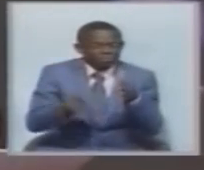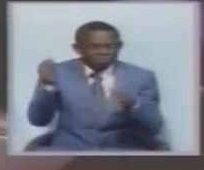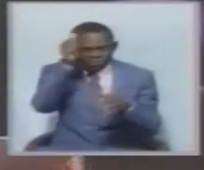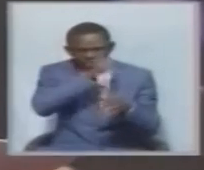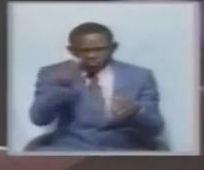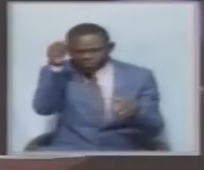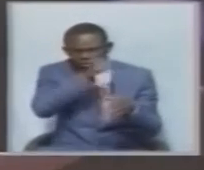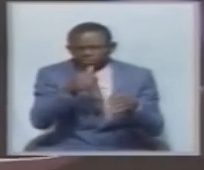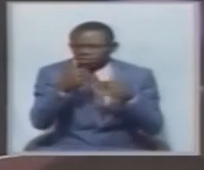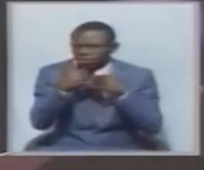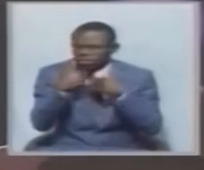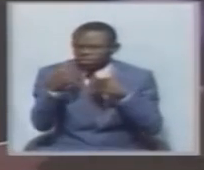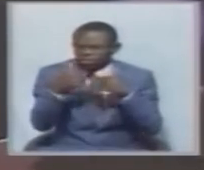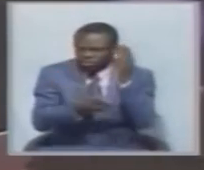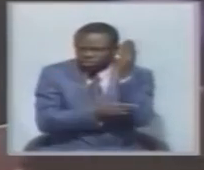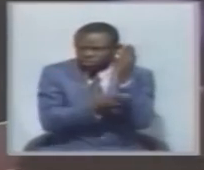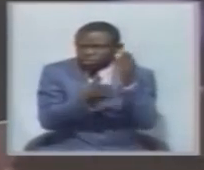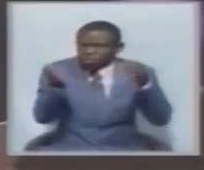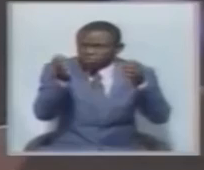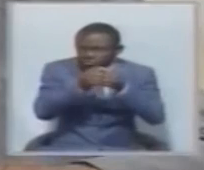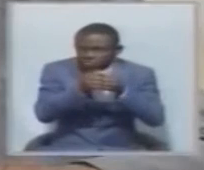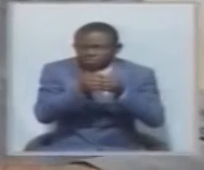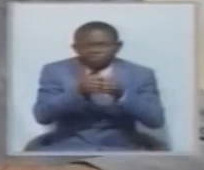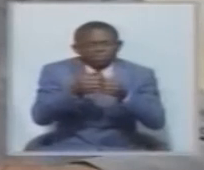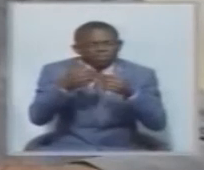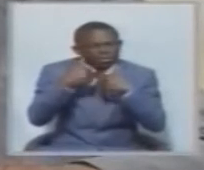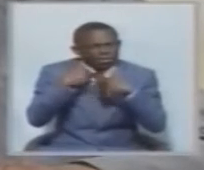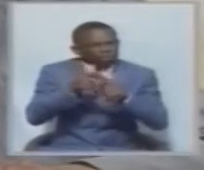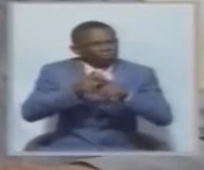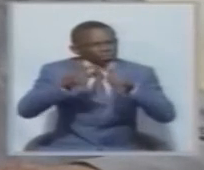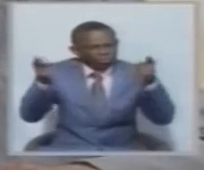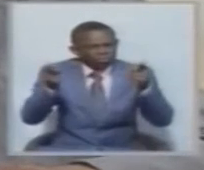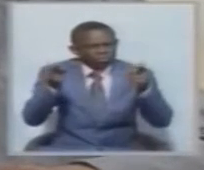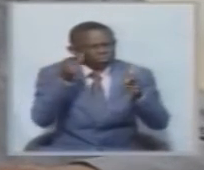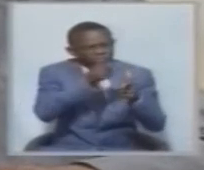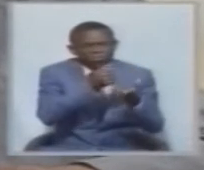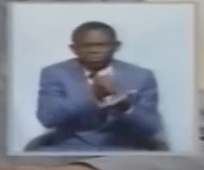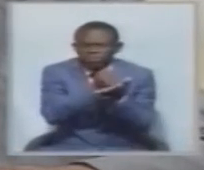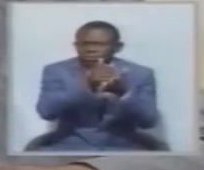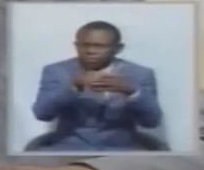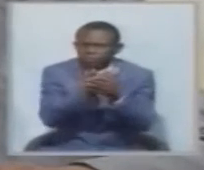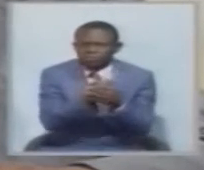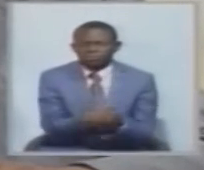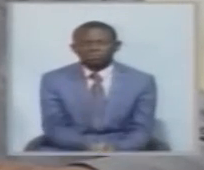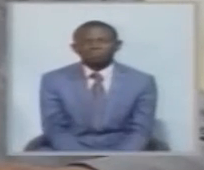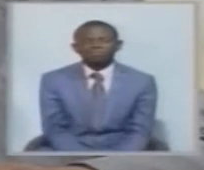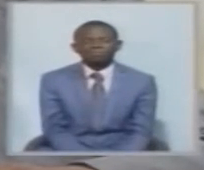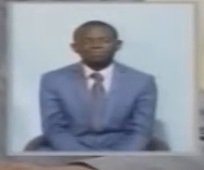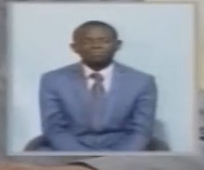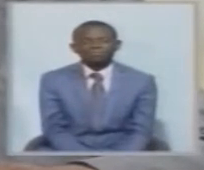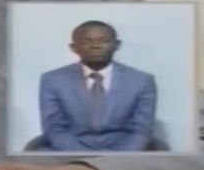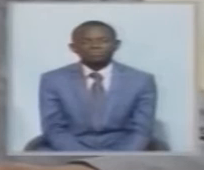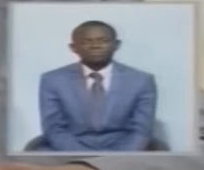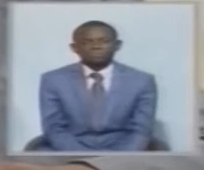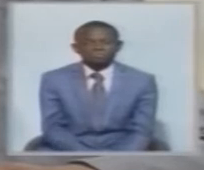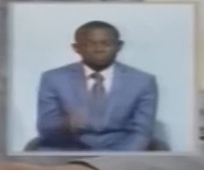would you assess the performance of AfDB in this area? I think AfDB has done the best that they can,